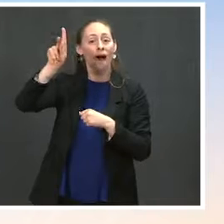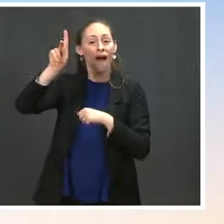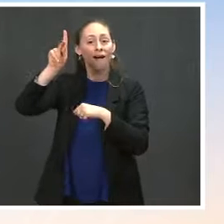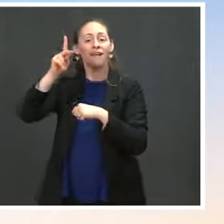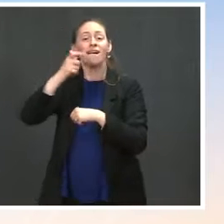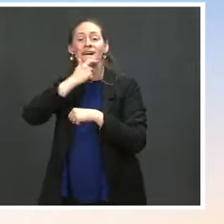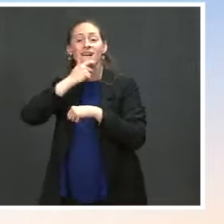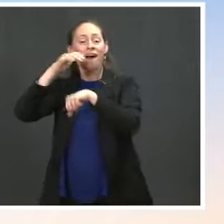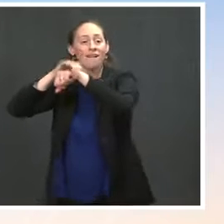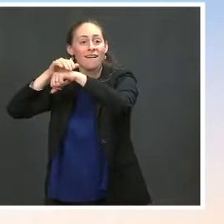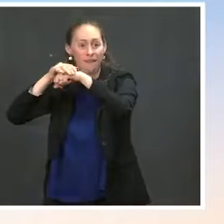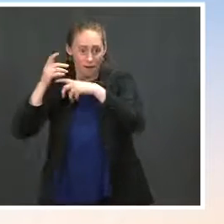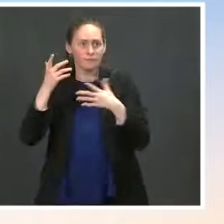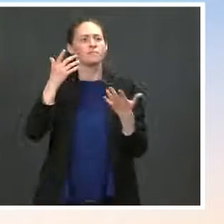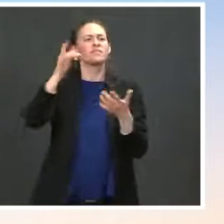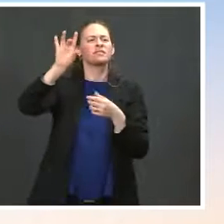target